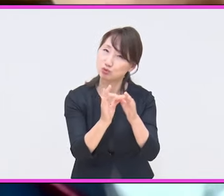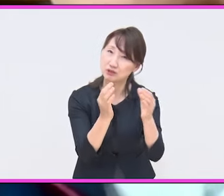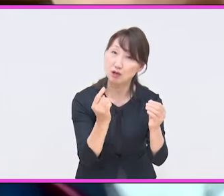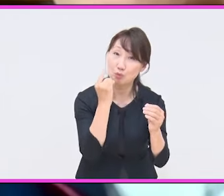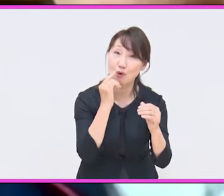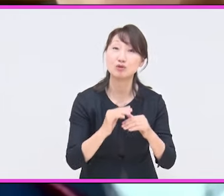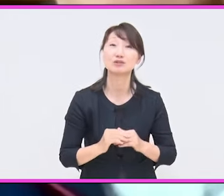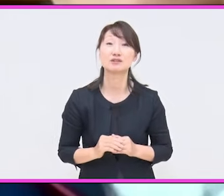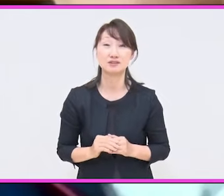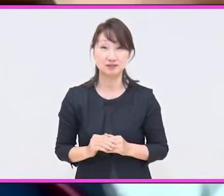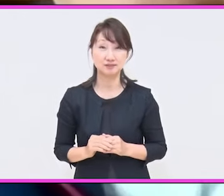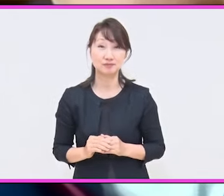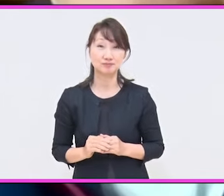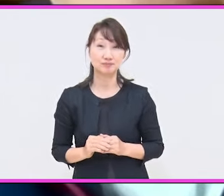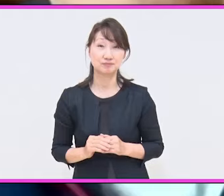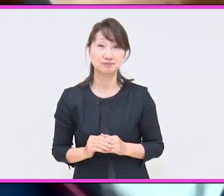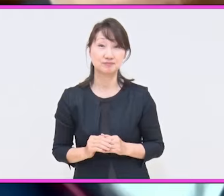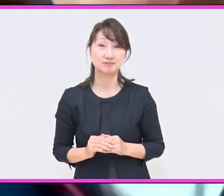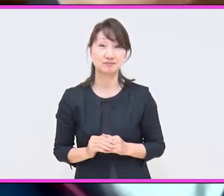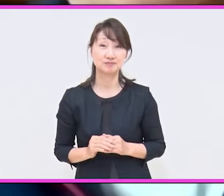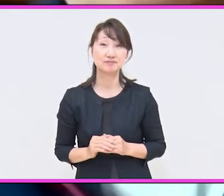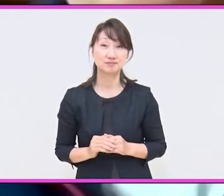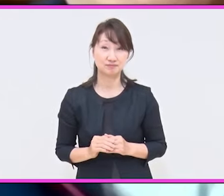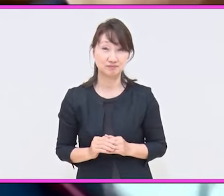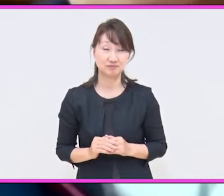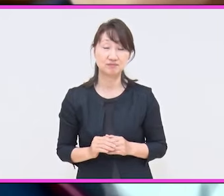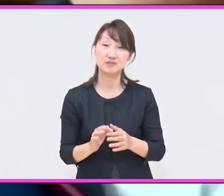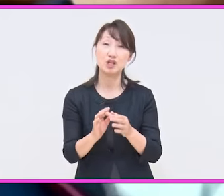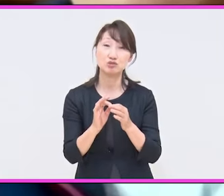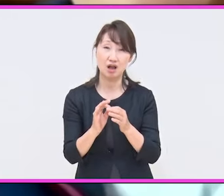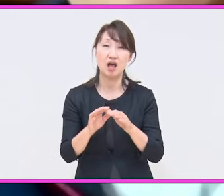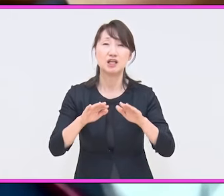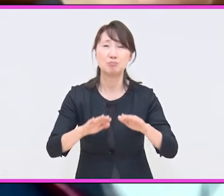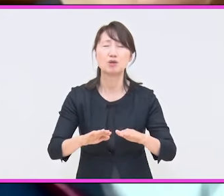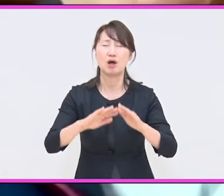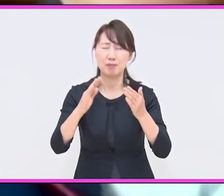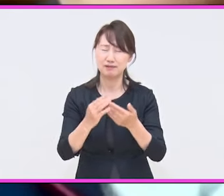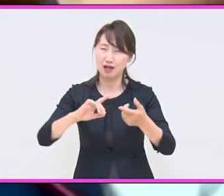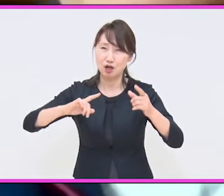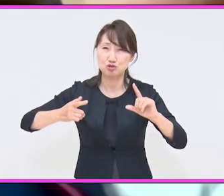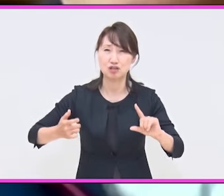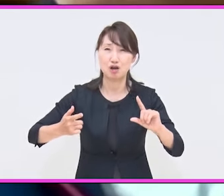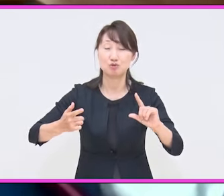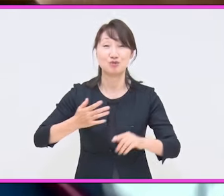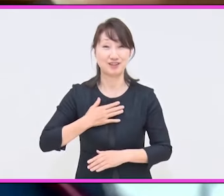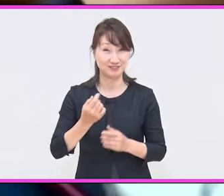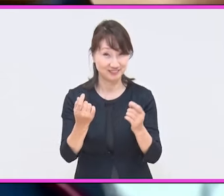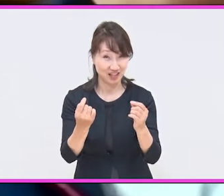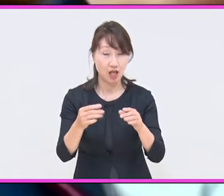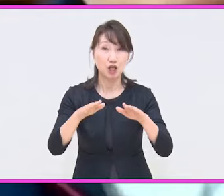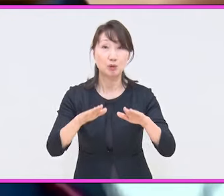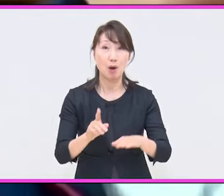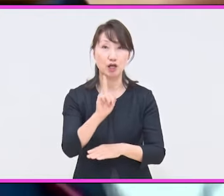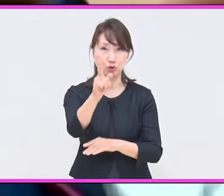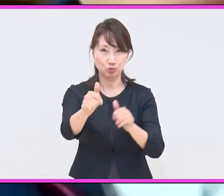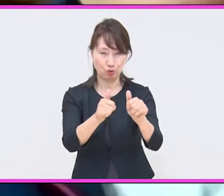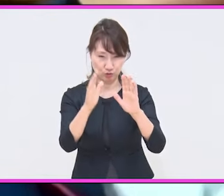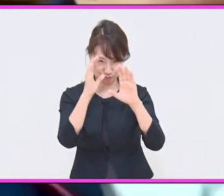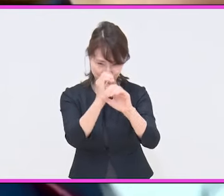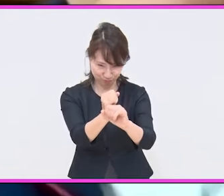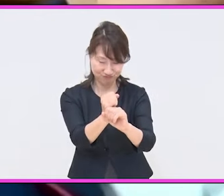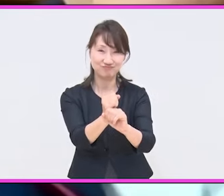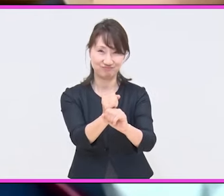1988. And it's just an indication of how far we've come today, that a people are able to specialize